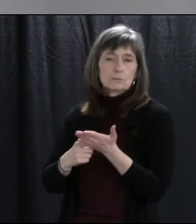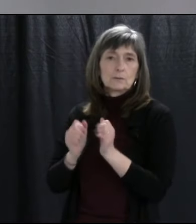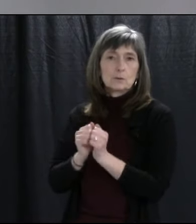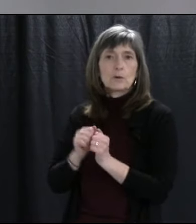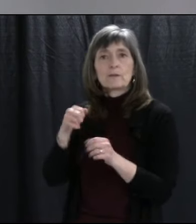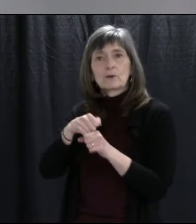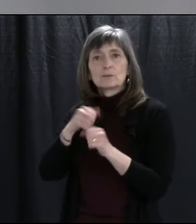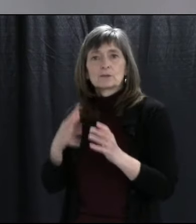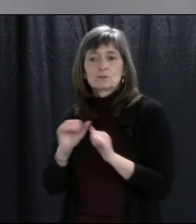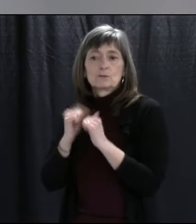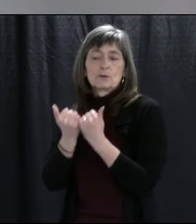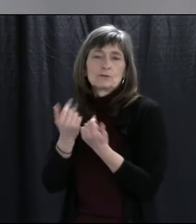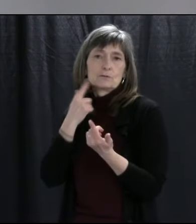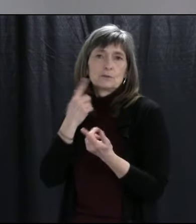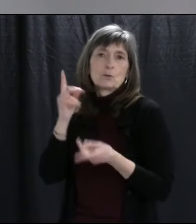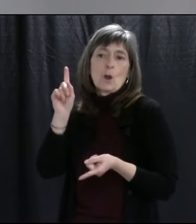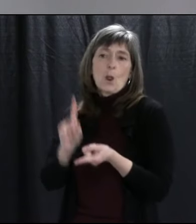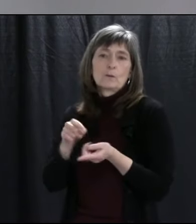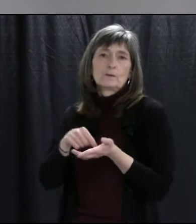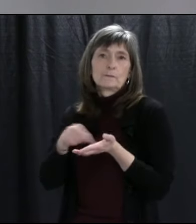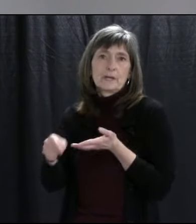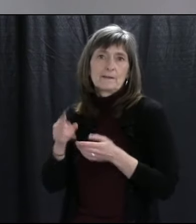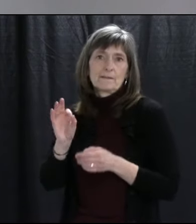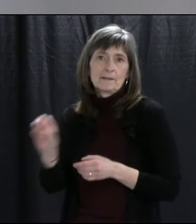art of the possible is with the pharmacists.